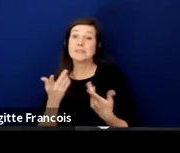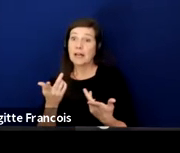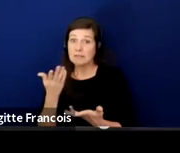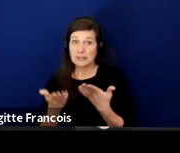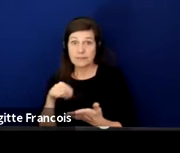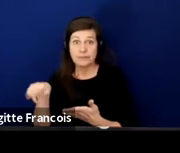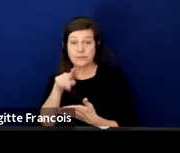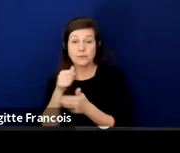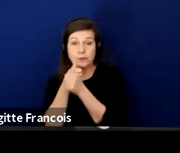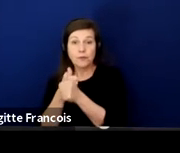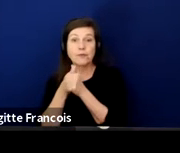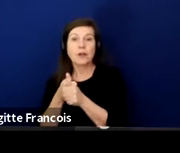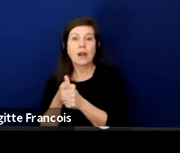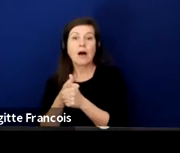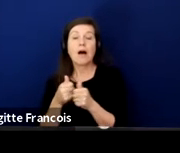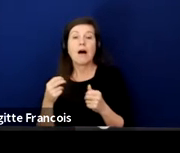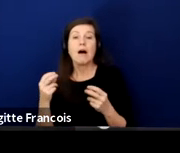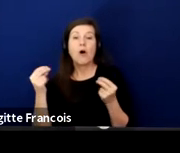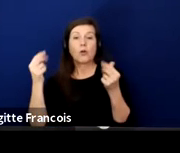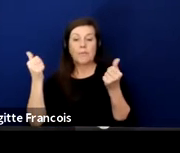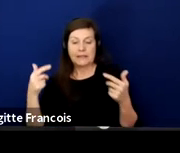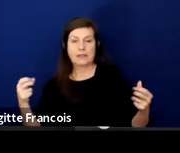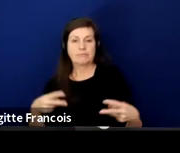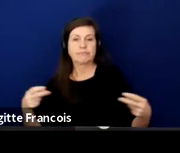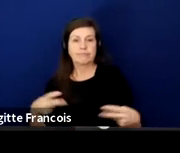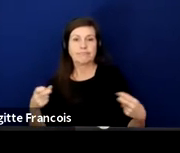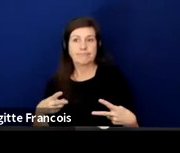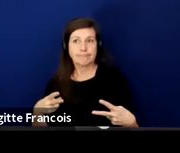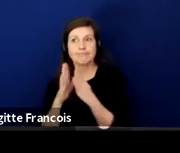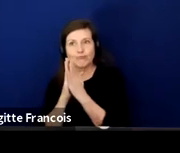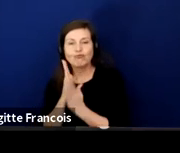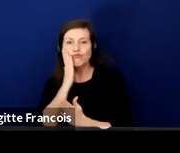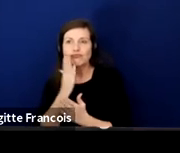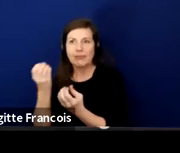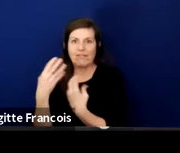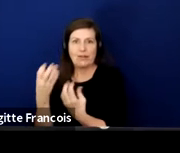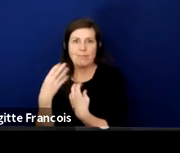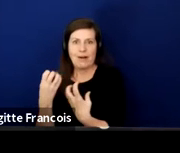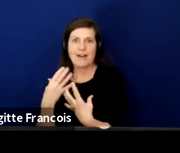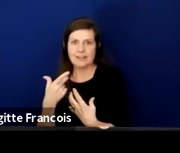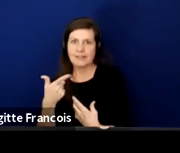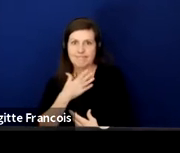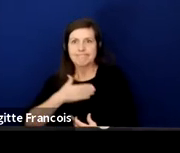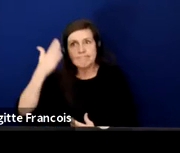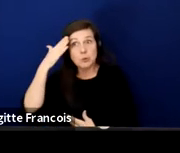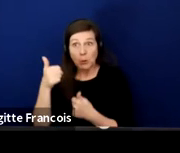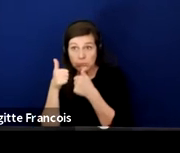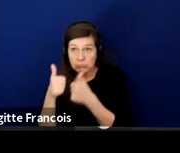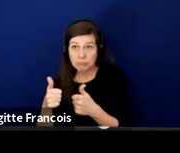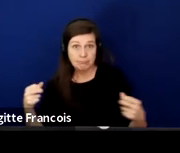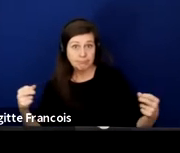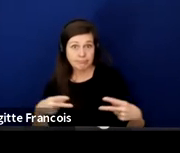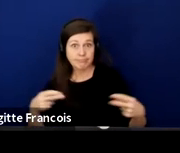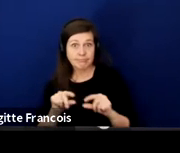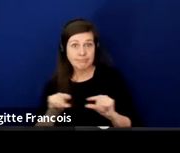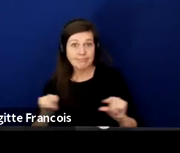the automatically translated captions, then please do give us feedback on that, because that I think is extremely important. We